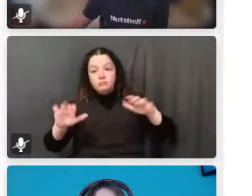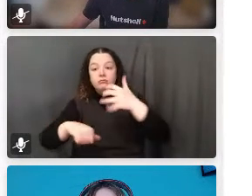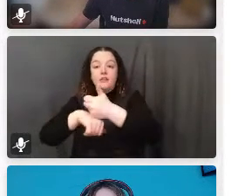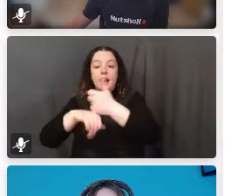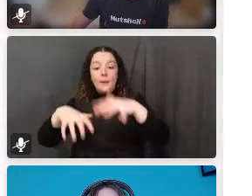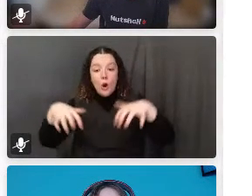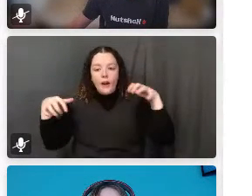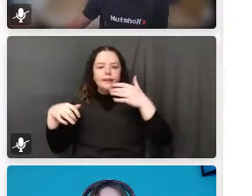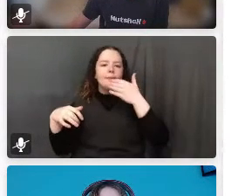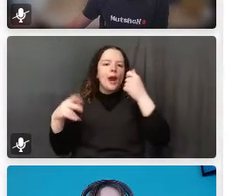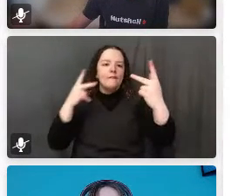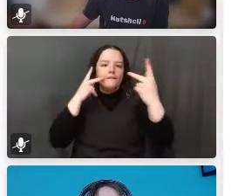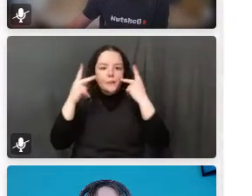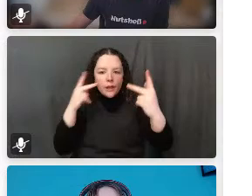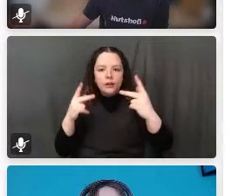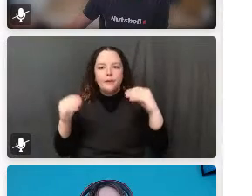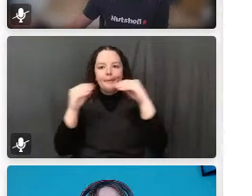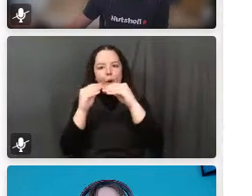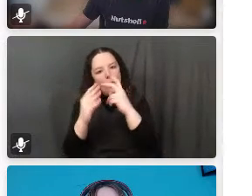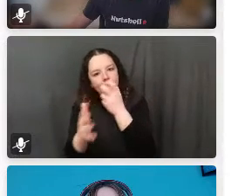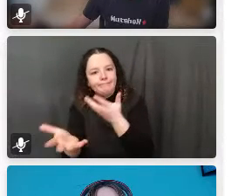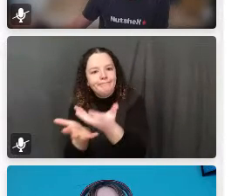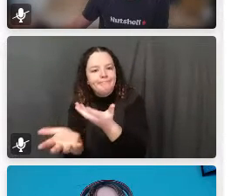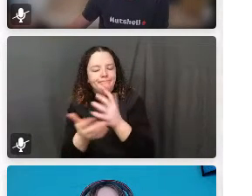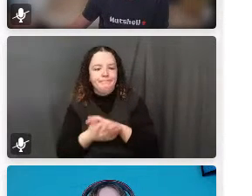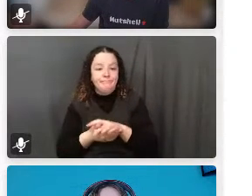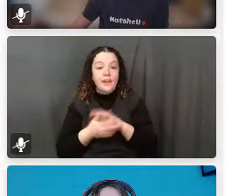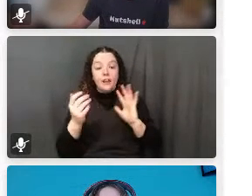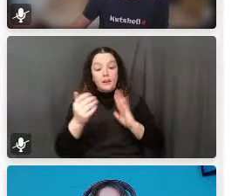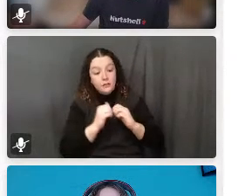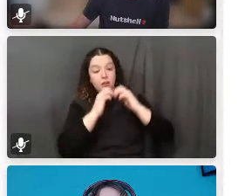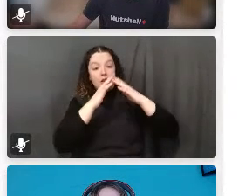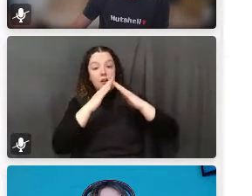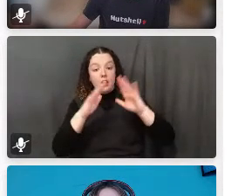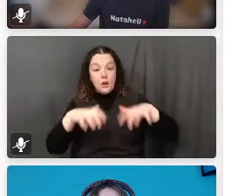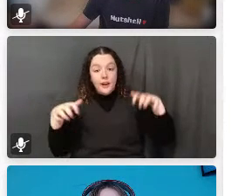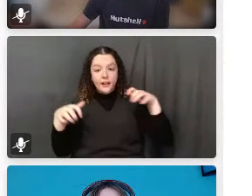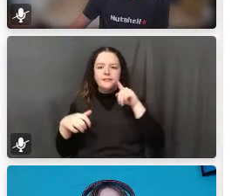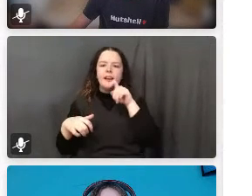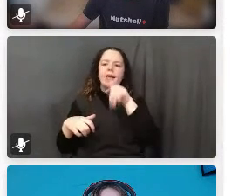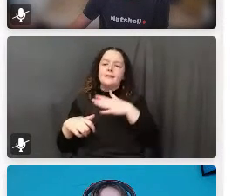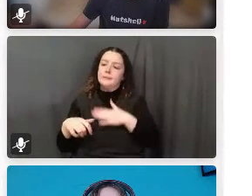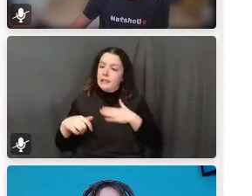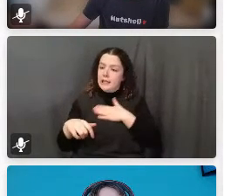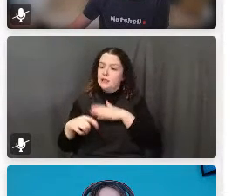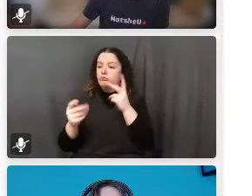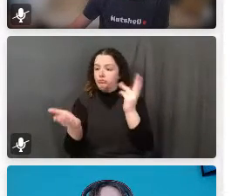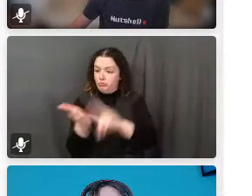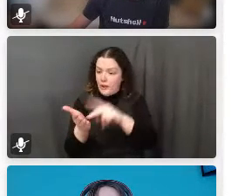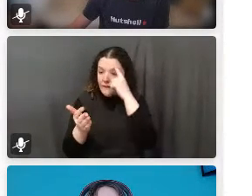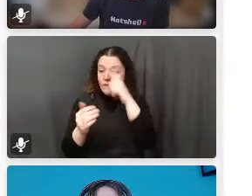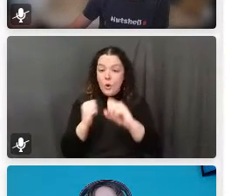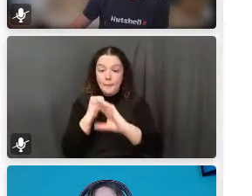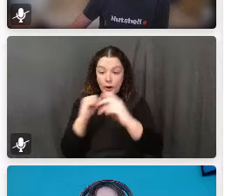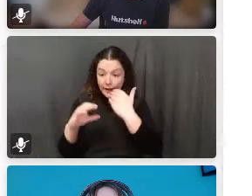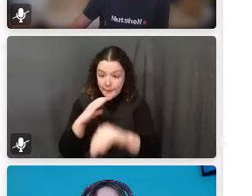your outreach. And to start building an audience, you need to ask customers to opt in to receive your marketing emails. So, here are a few